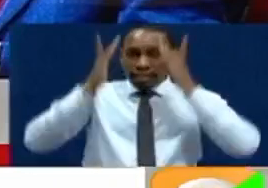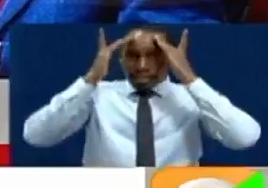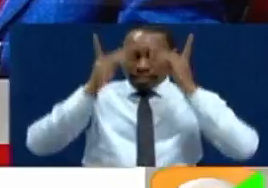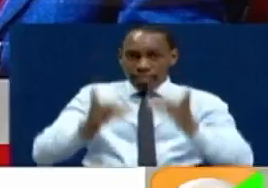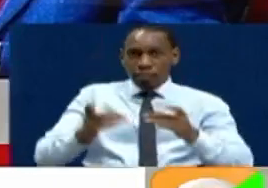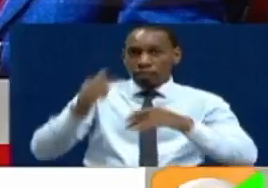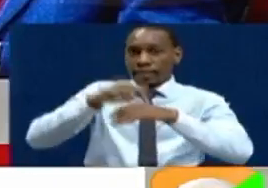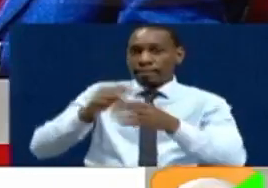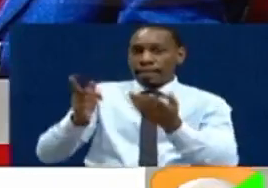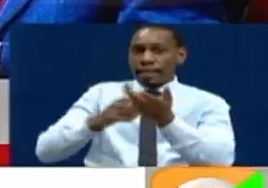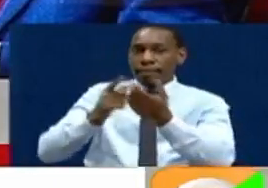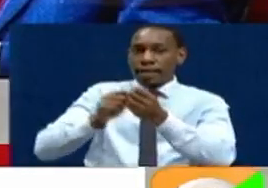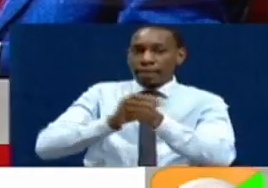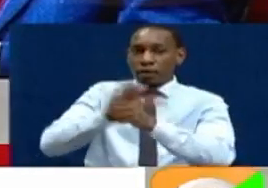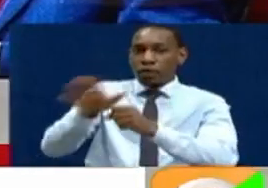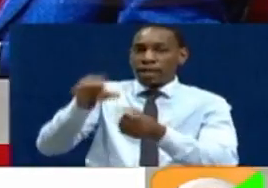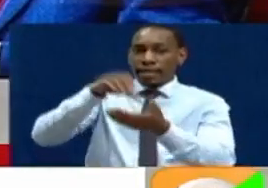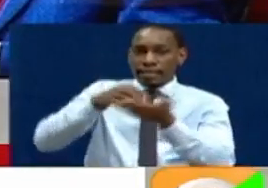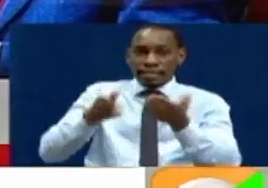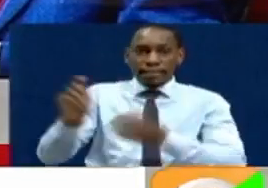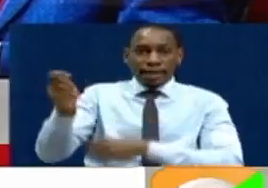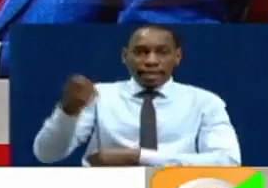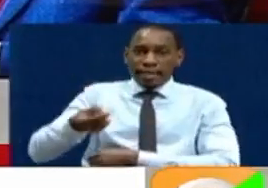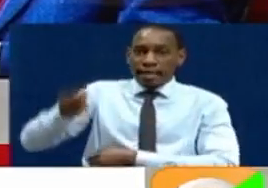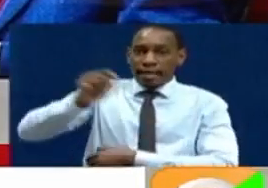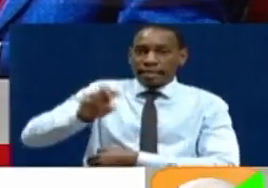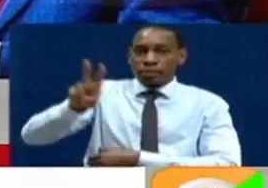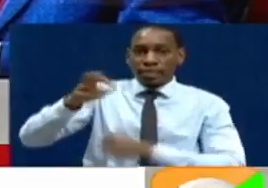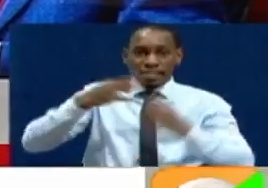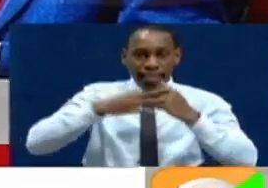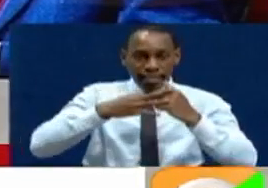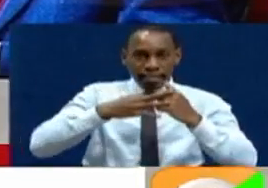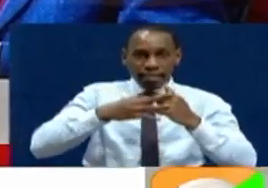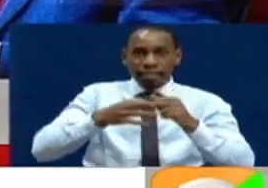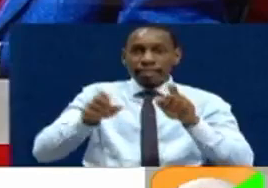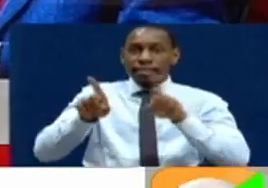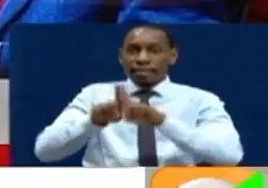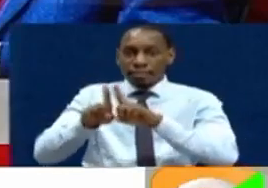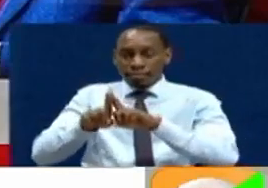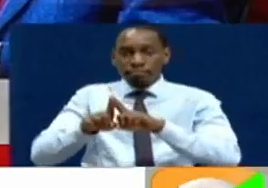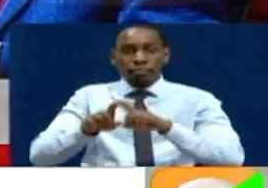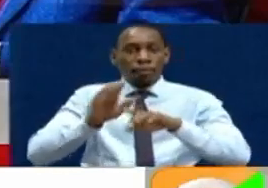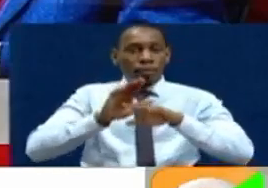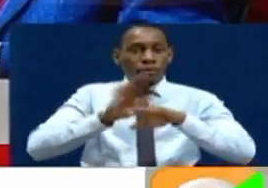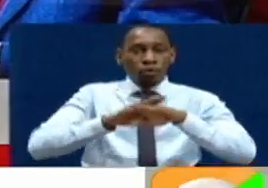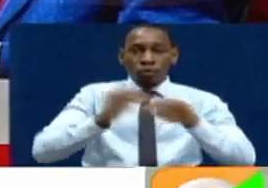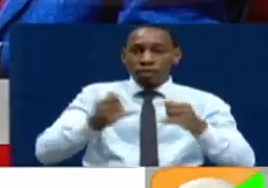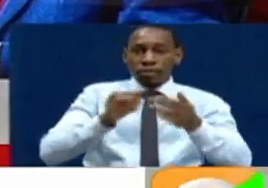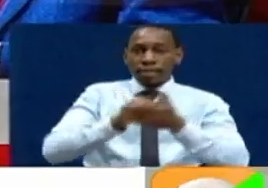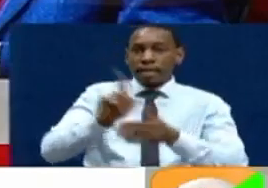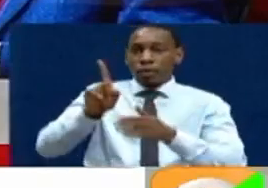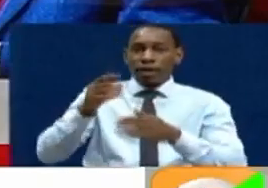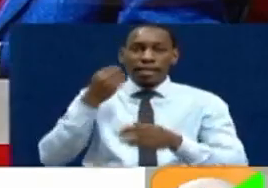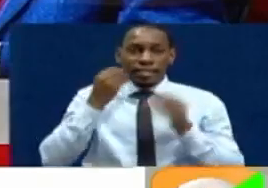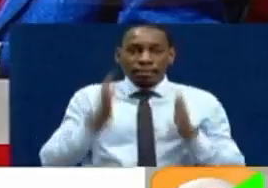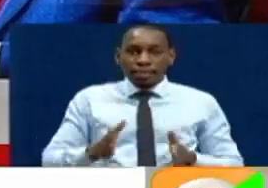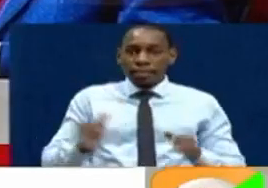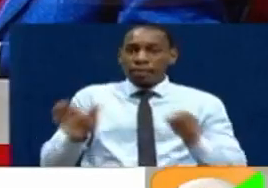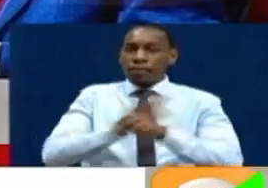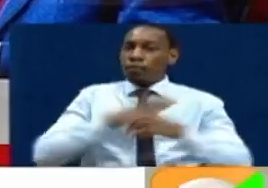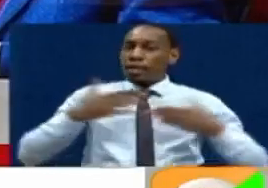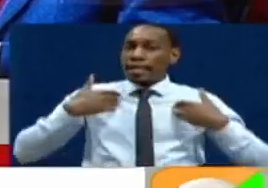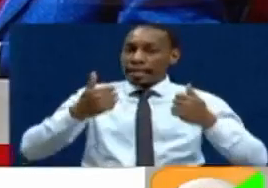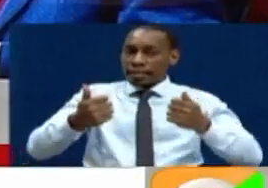move came as the number of COVID-19 cases in Kenya rose to 28 amid the good news that one patient had fully